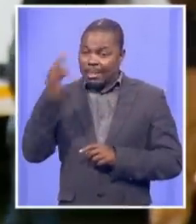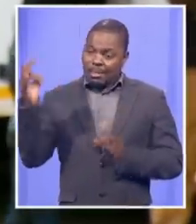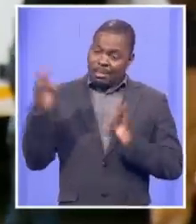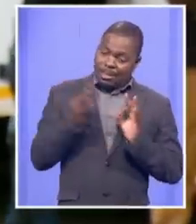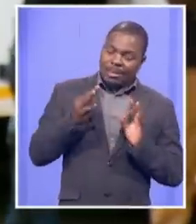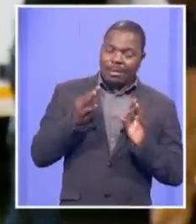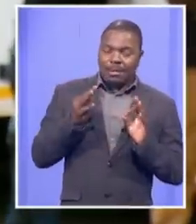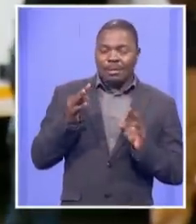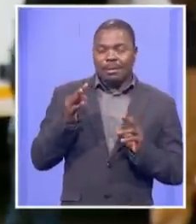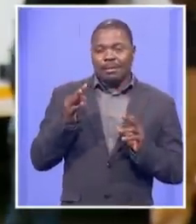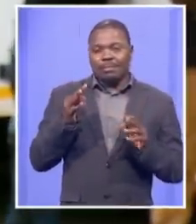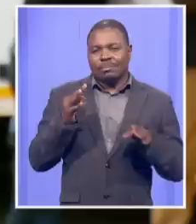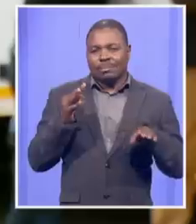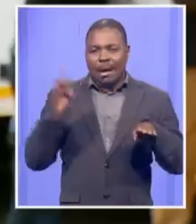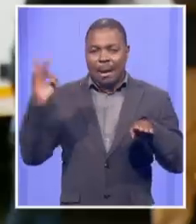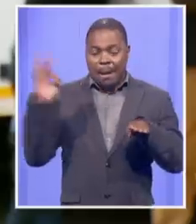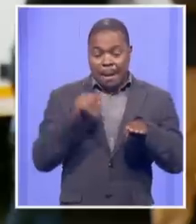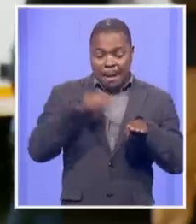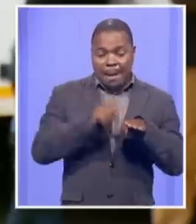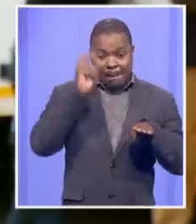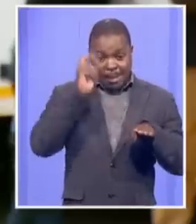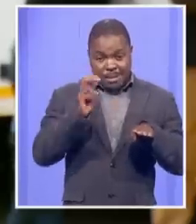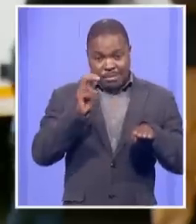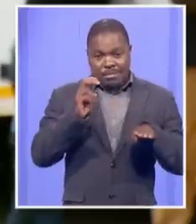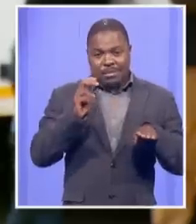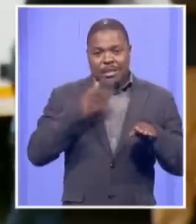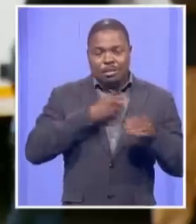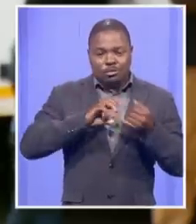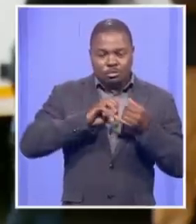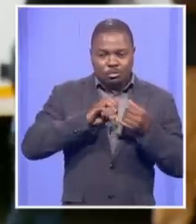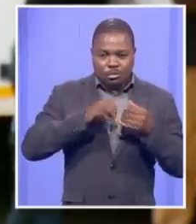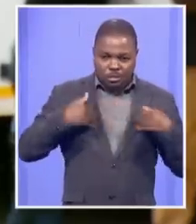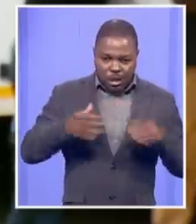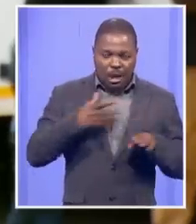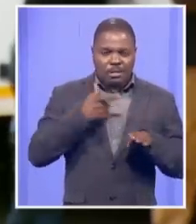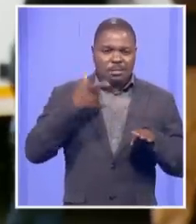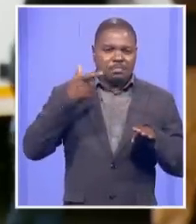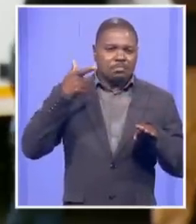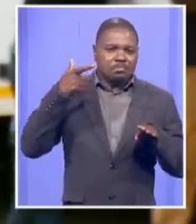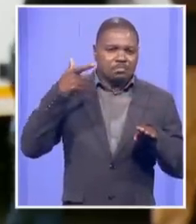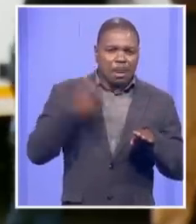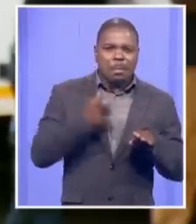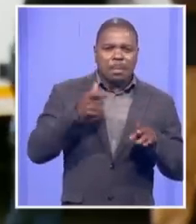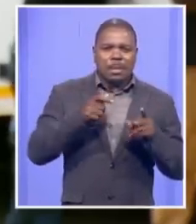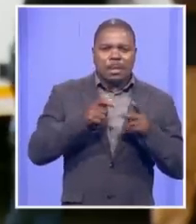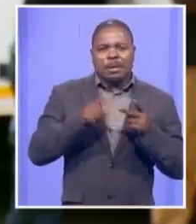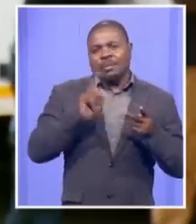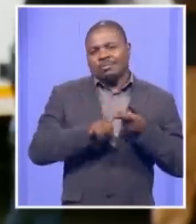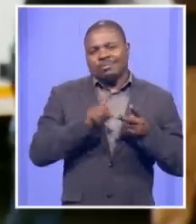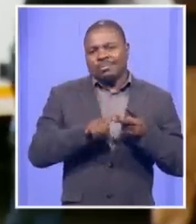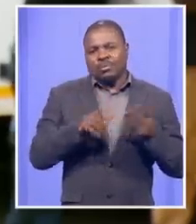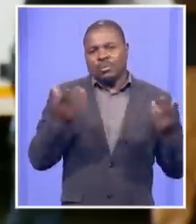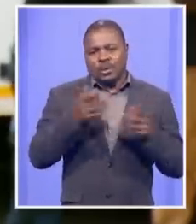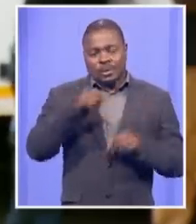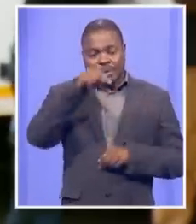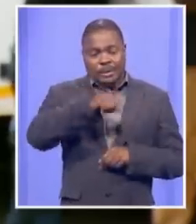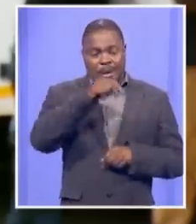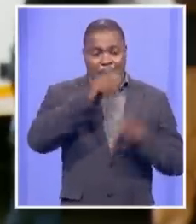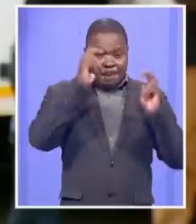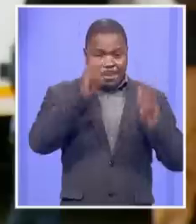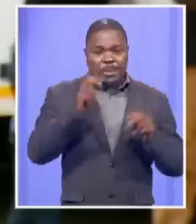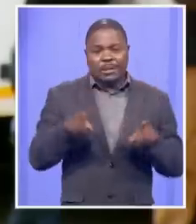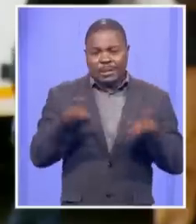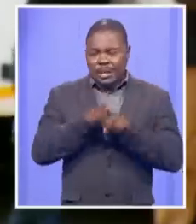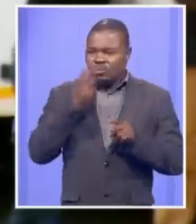suspects that, you know, accosted this bus and started robbing and, I suppose, shooting at passengers in this particular bus. You can